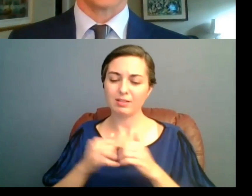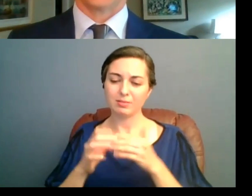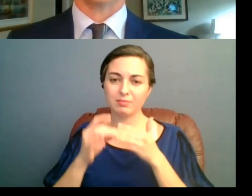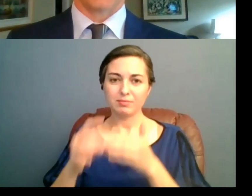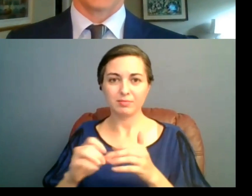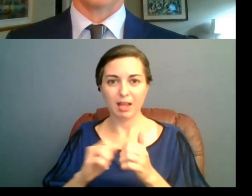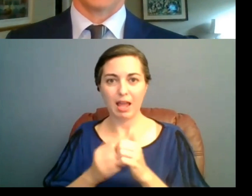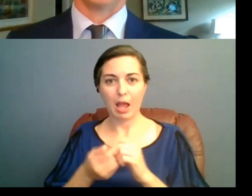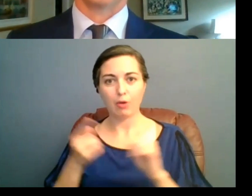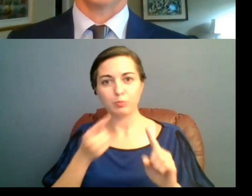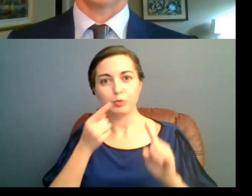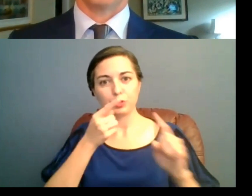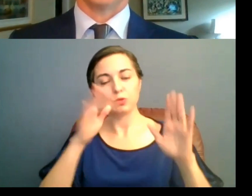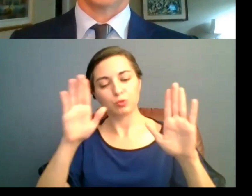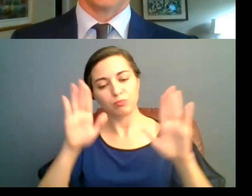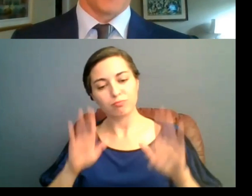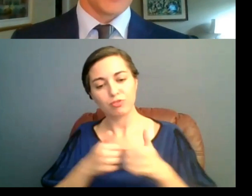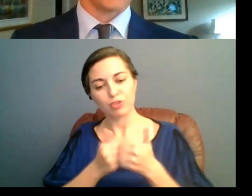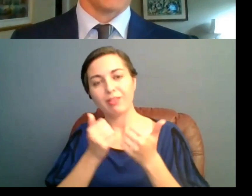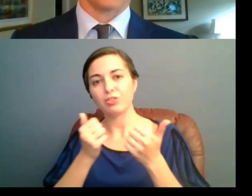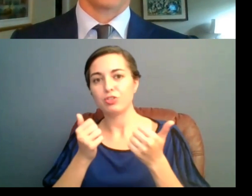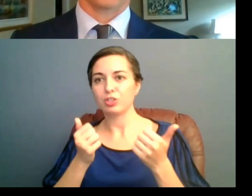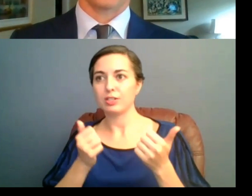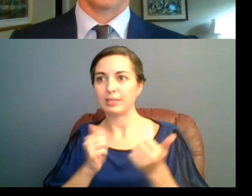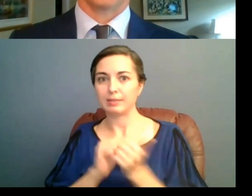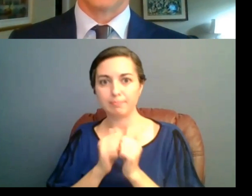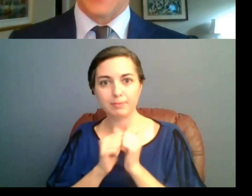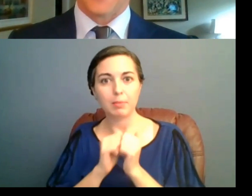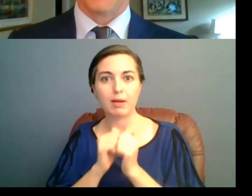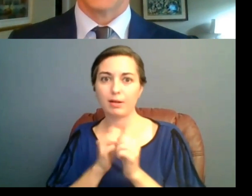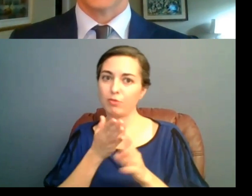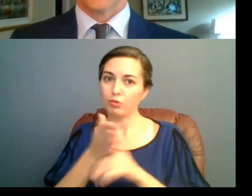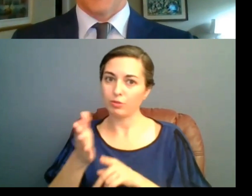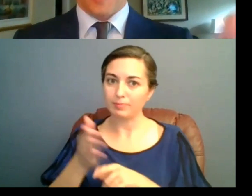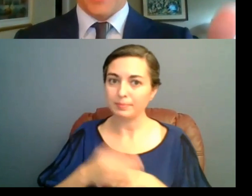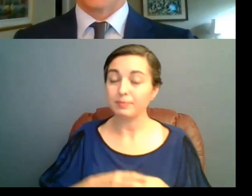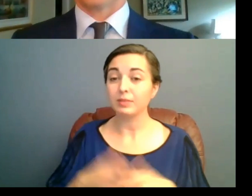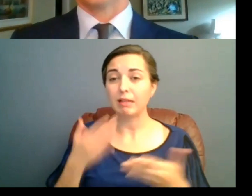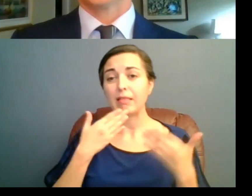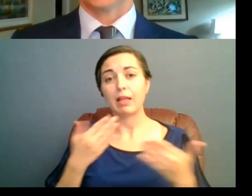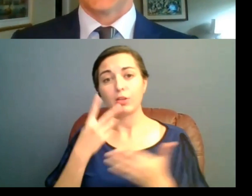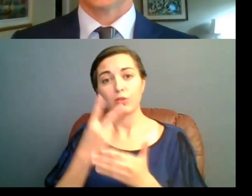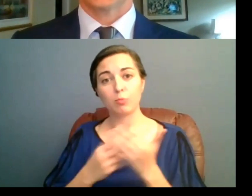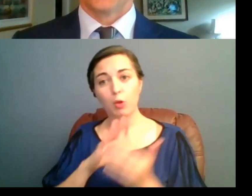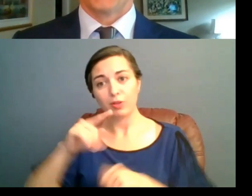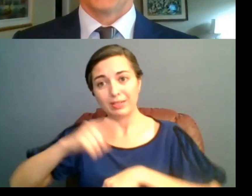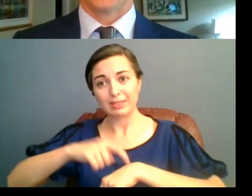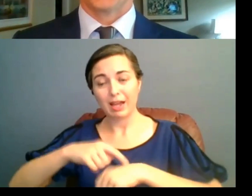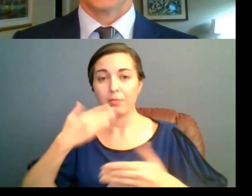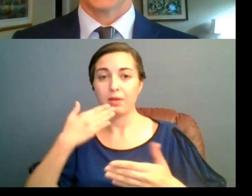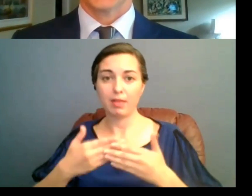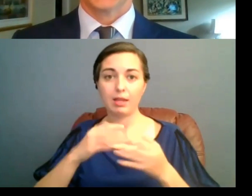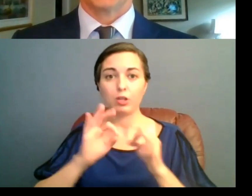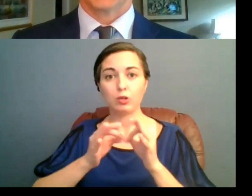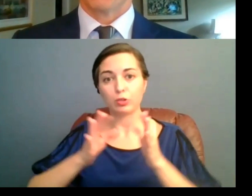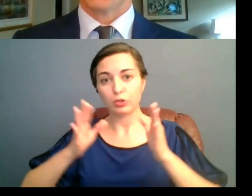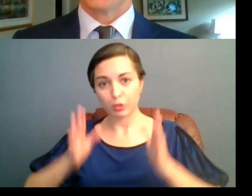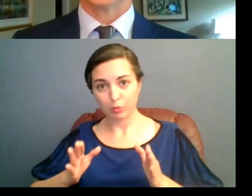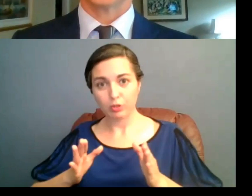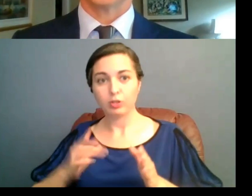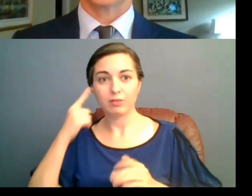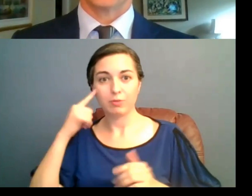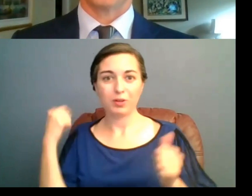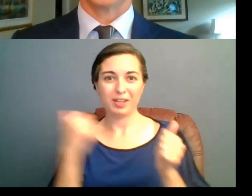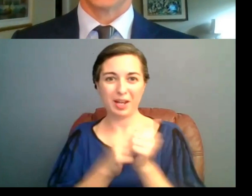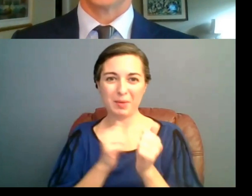this very challenging, very competitive field. So I want to thank you both for your time. I want to thank our sign language interpreter for keeping up